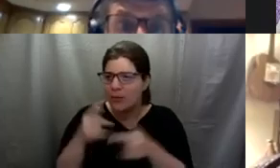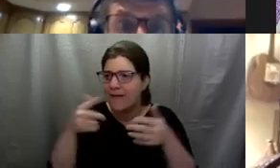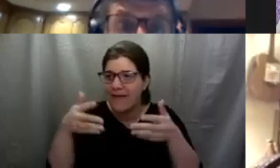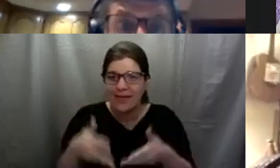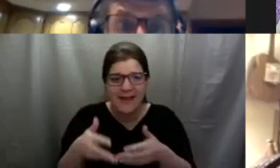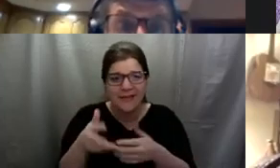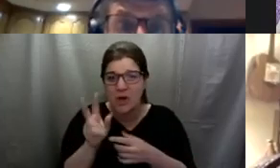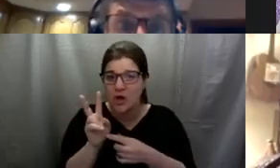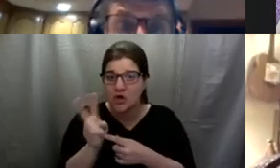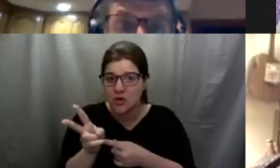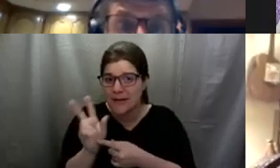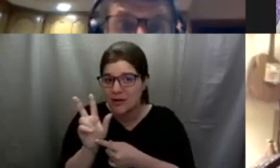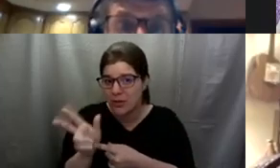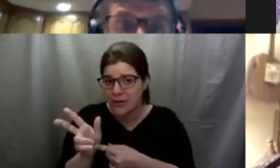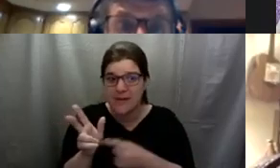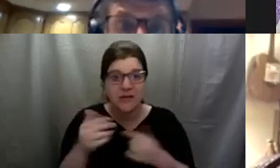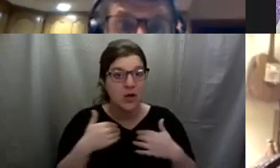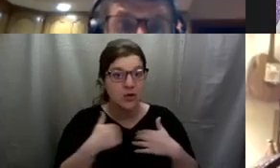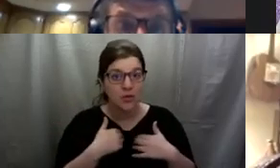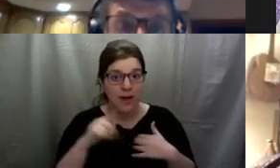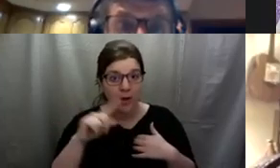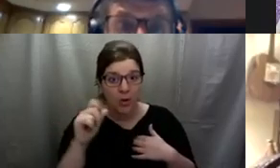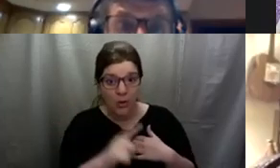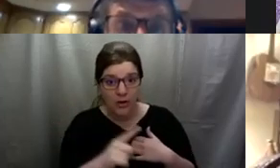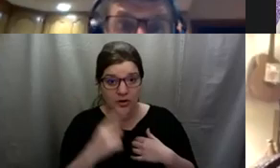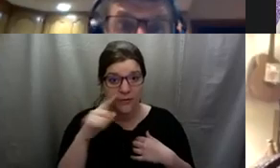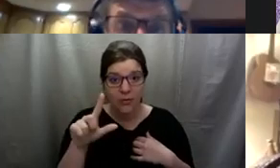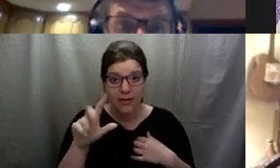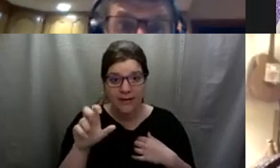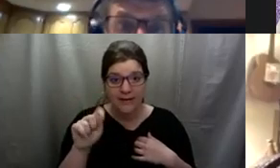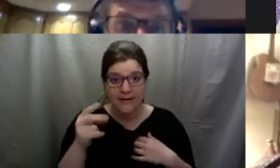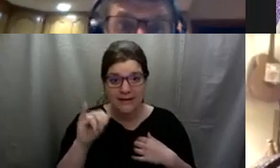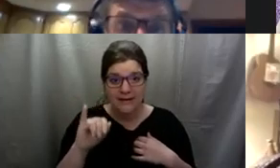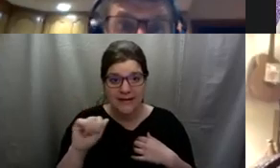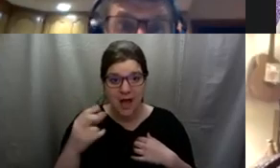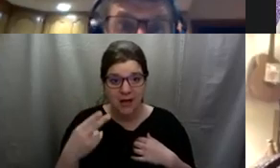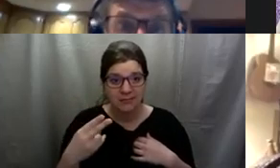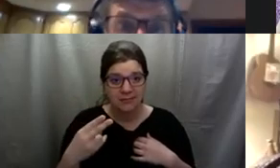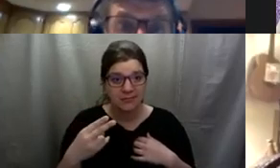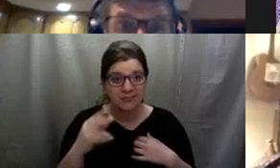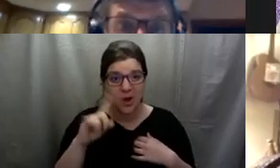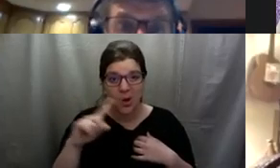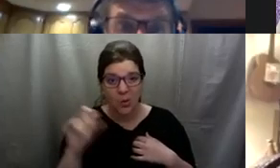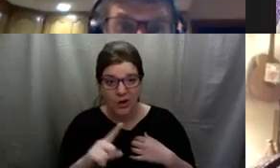have a quick question for Letiah that didn't get answered before?